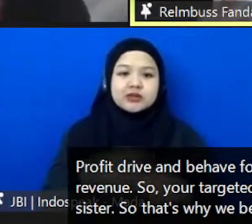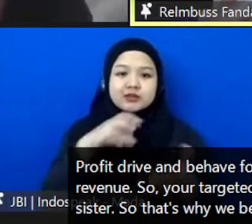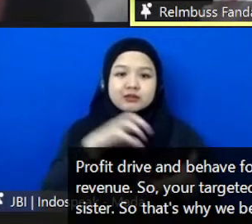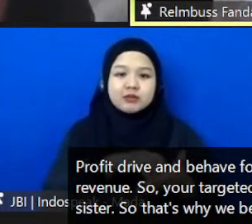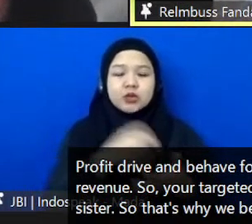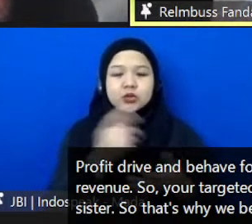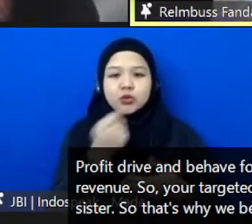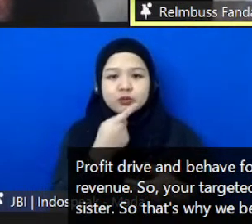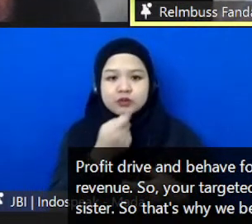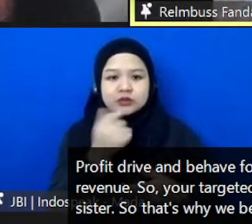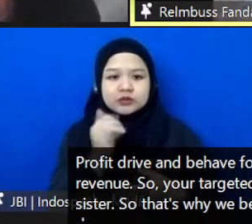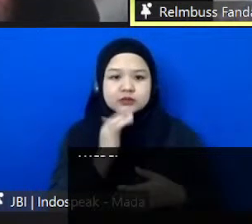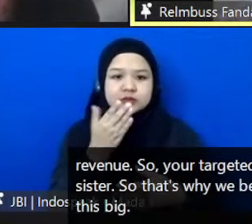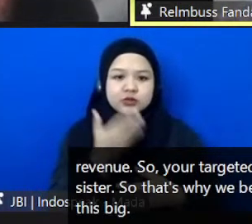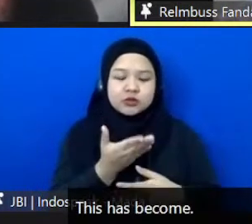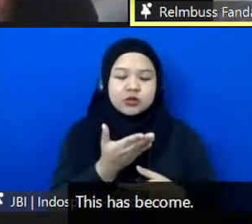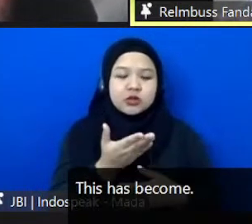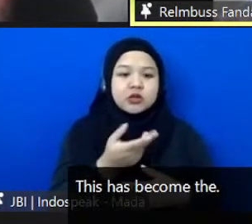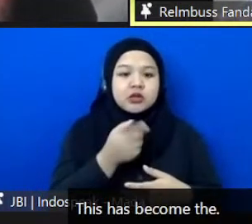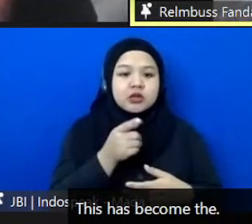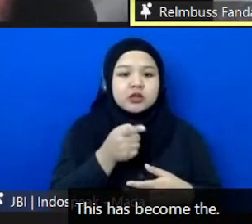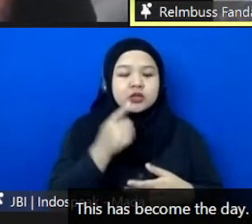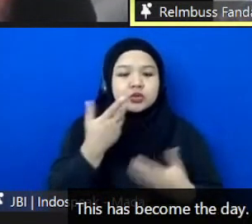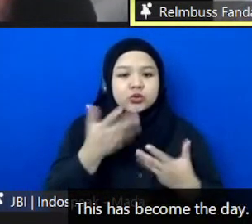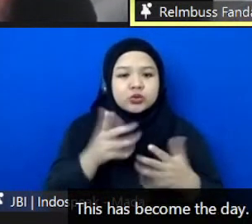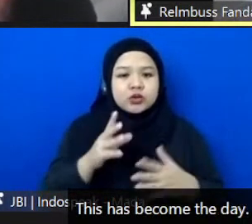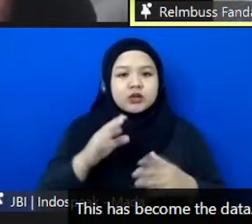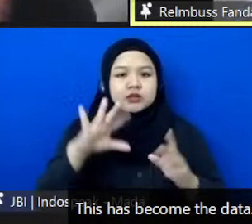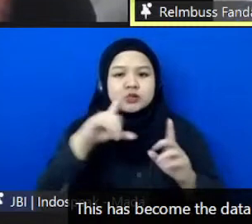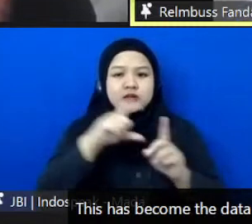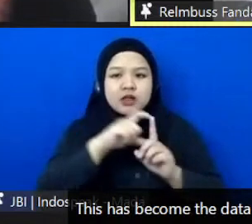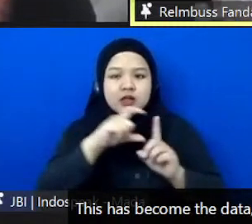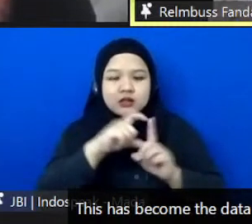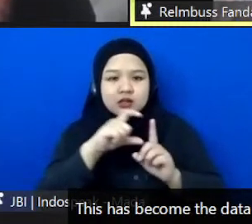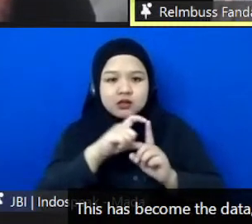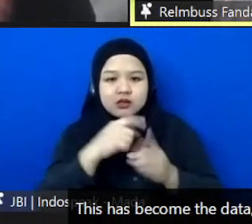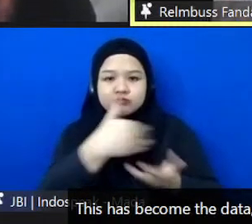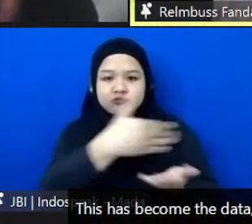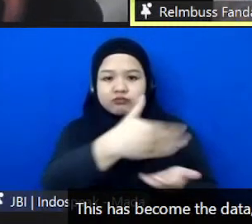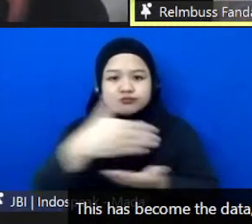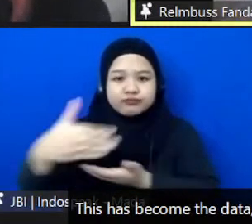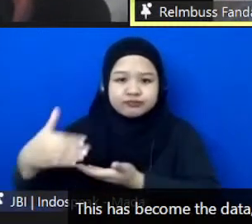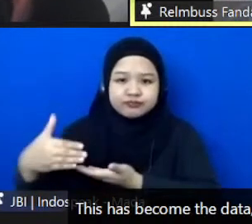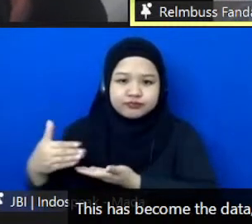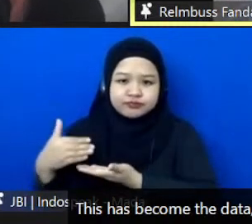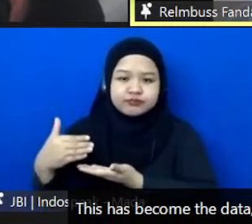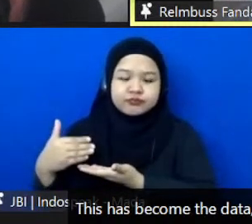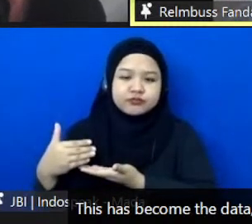this has become the data that what